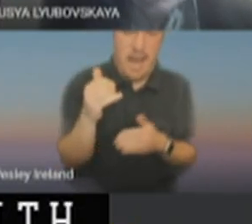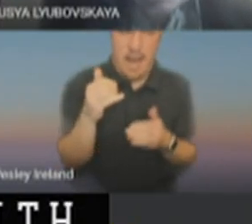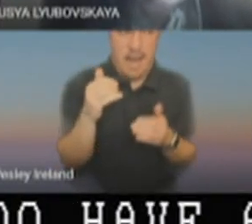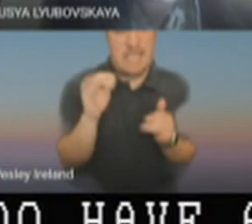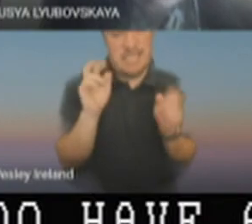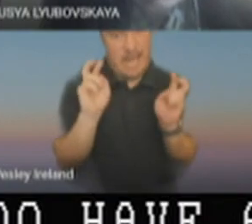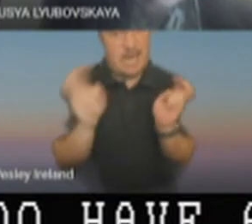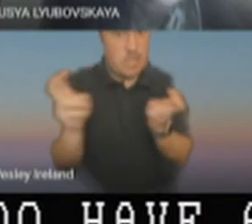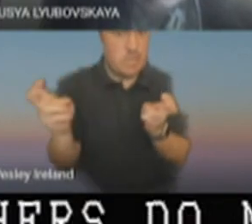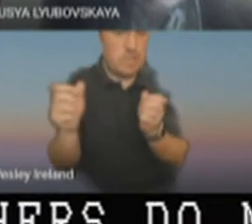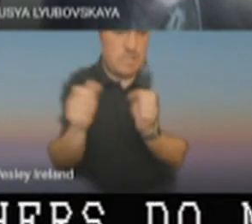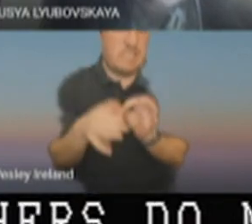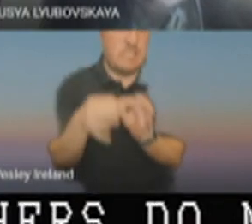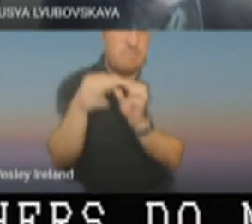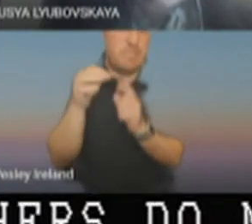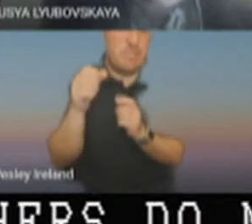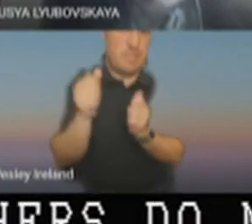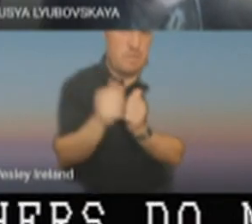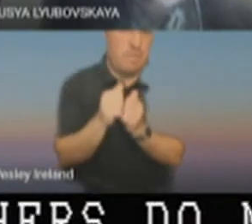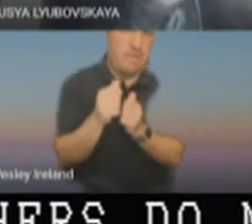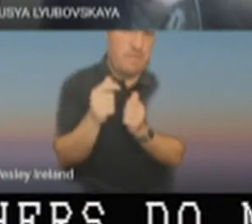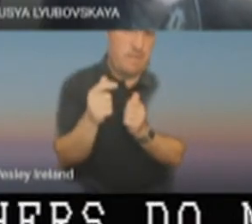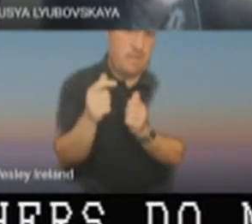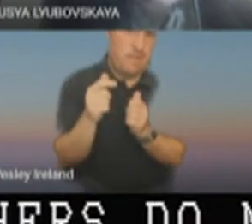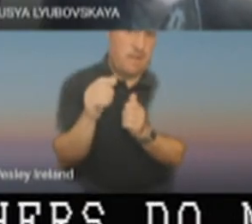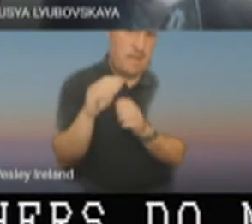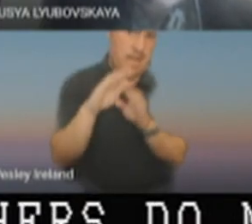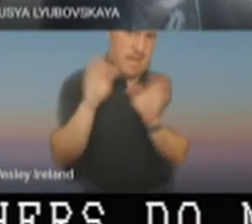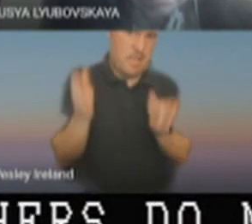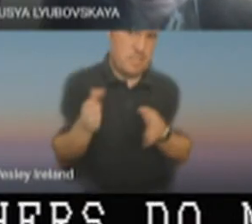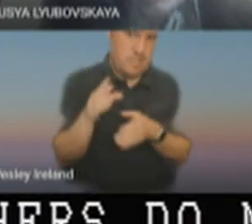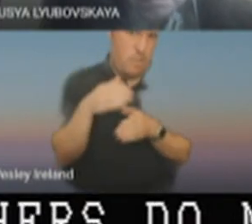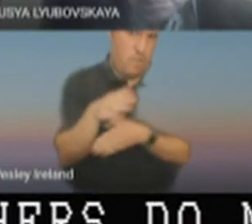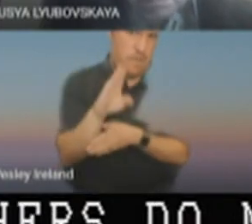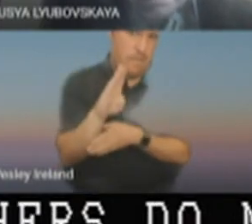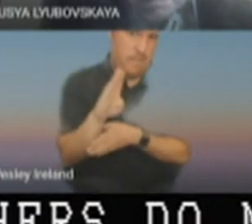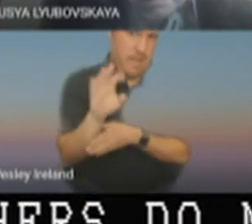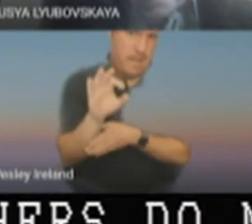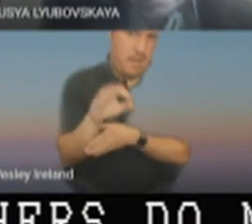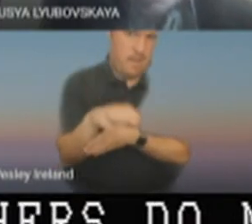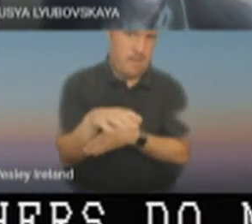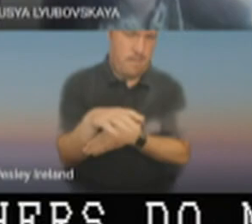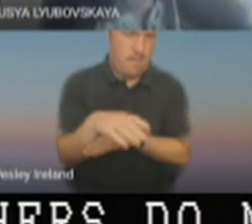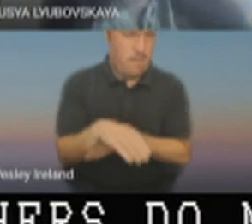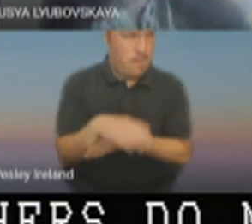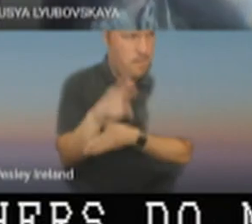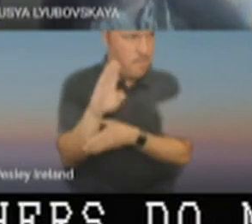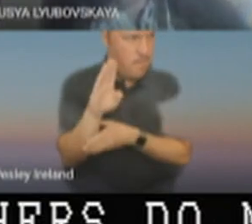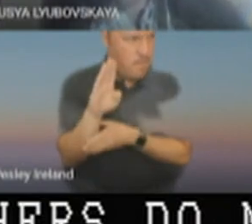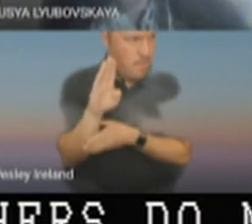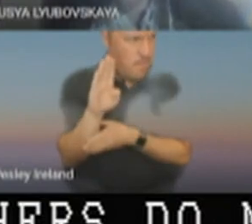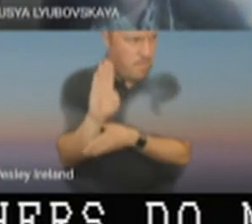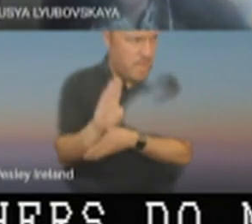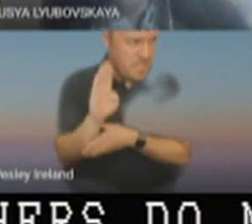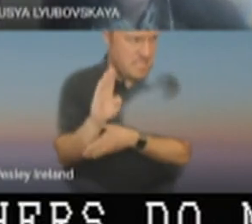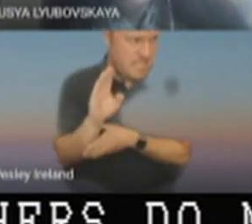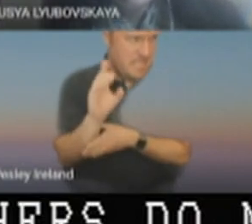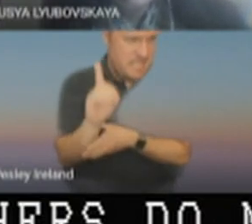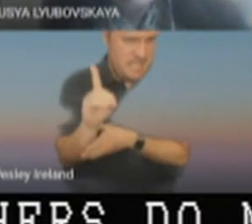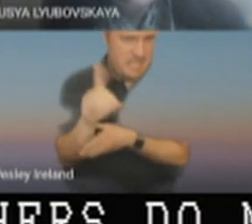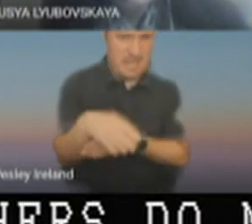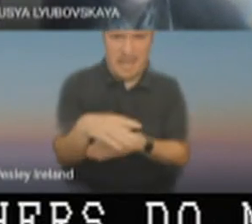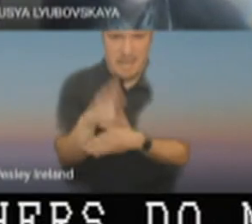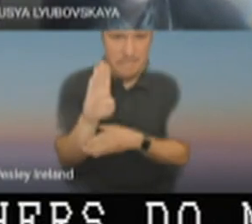income. And so I know that this is an issue, especially with housing through